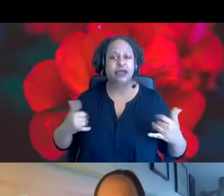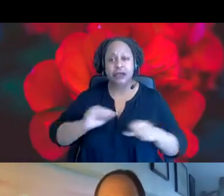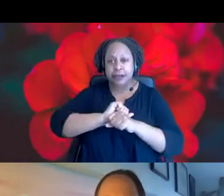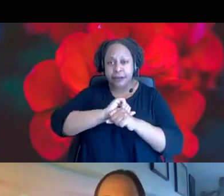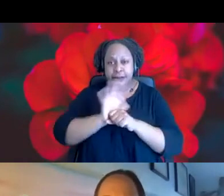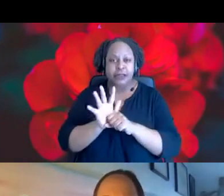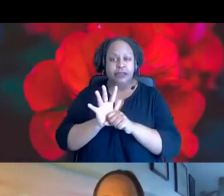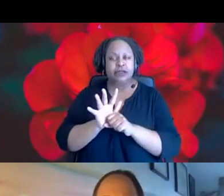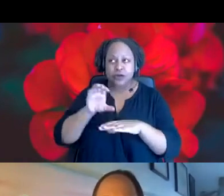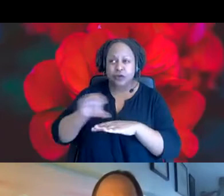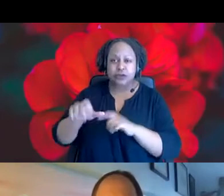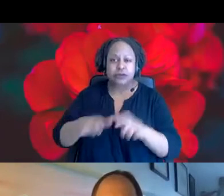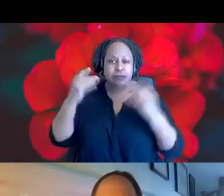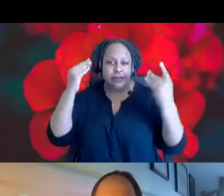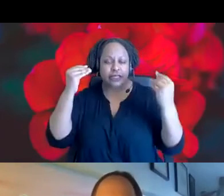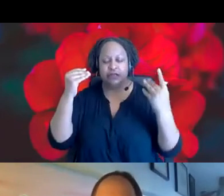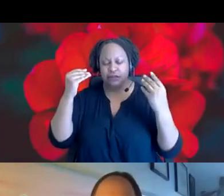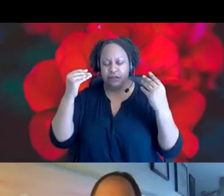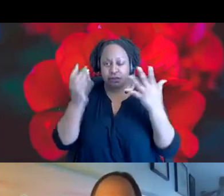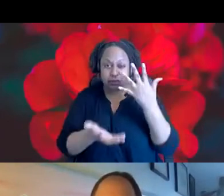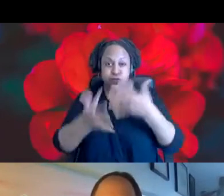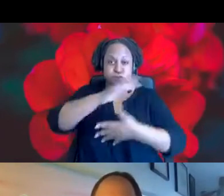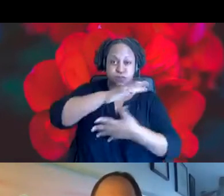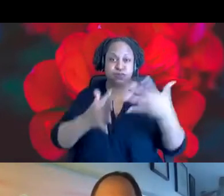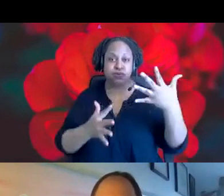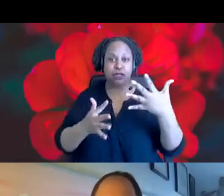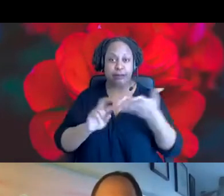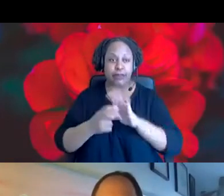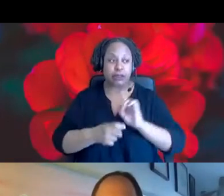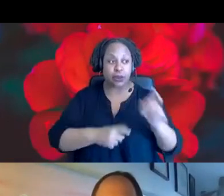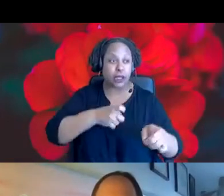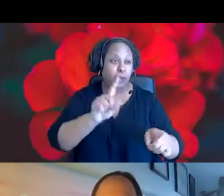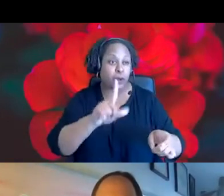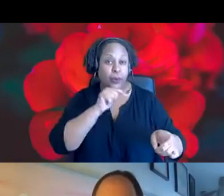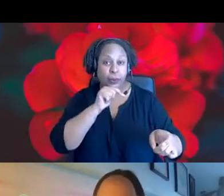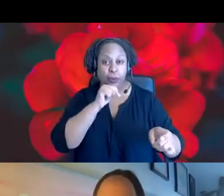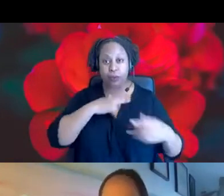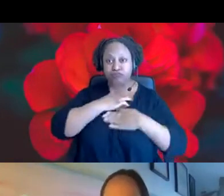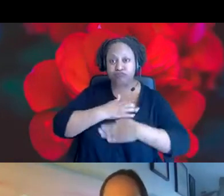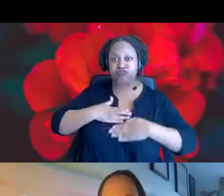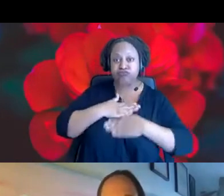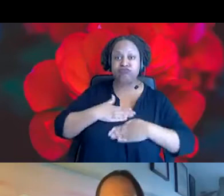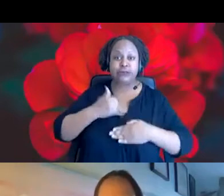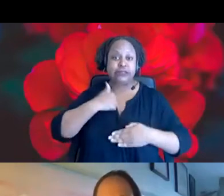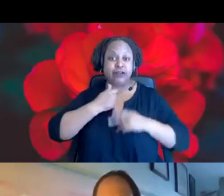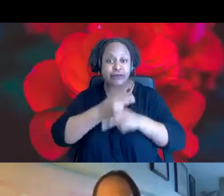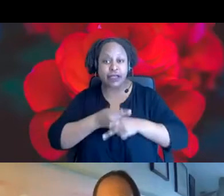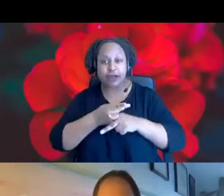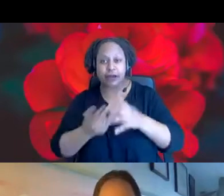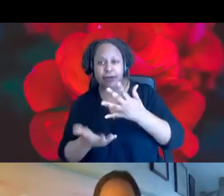rethink their priorities, whether it's donation priorities or entertainment priorities or self-care